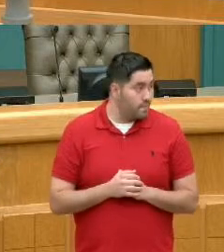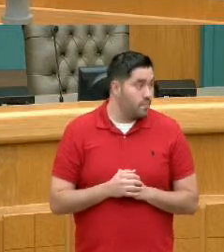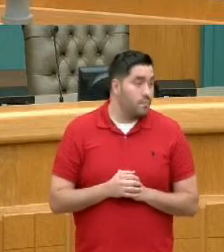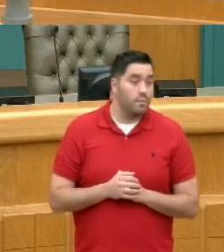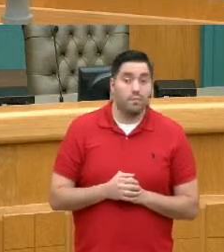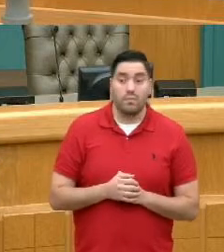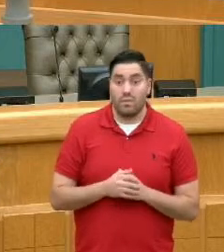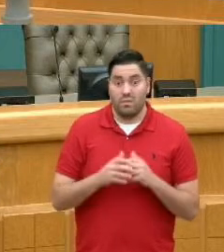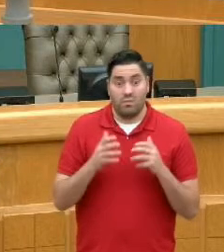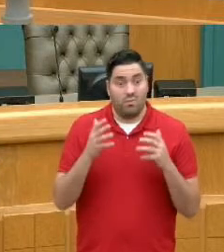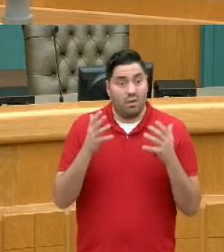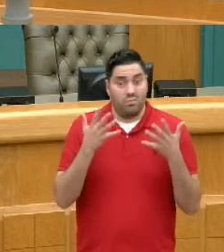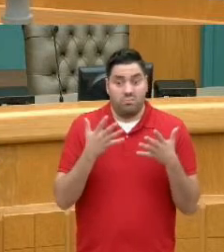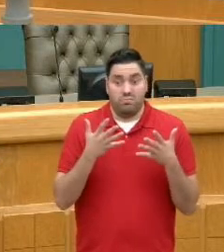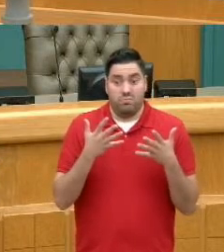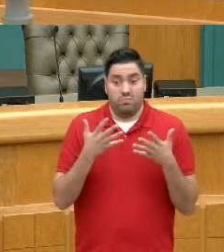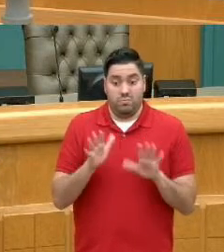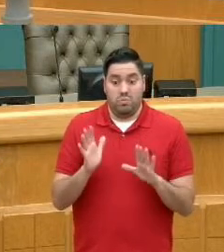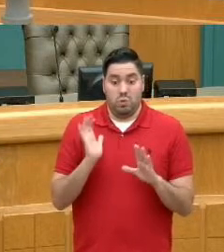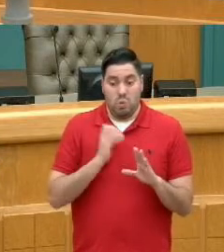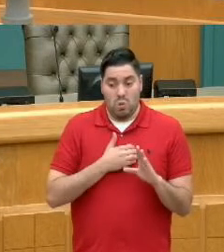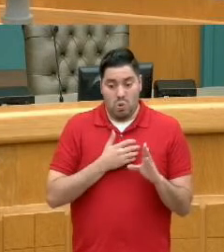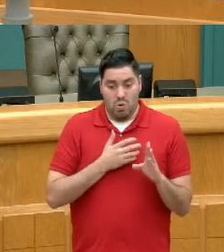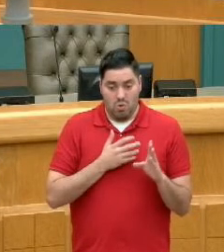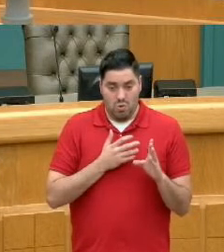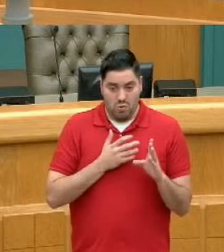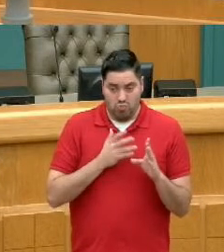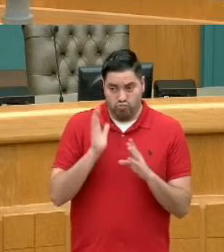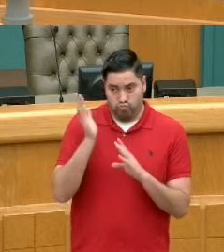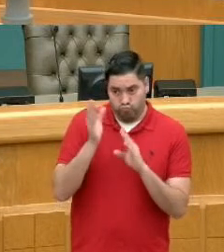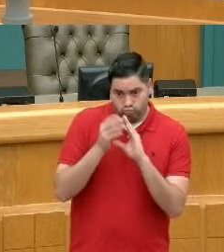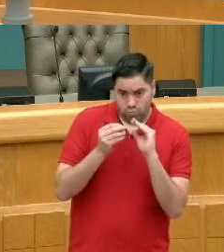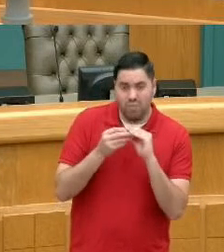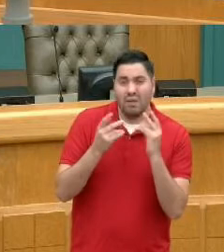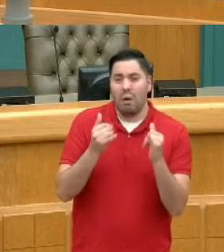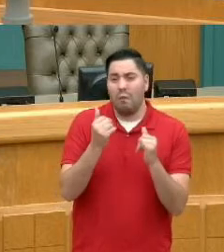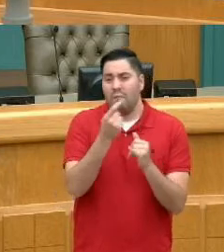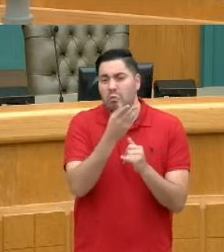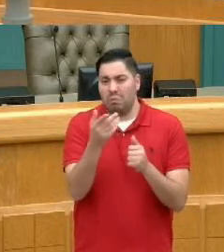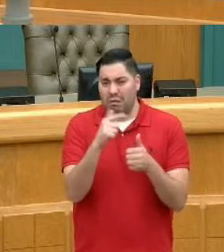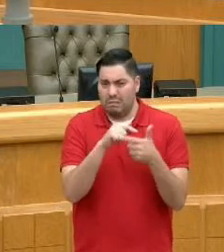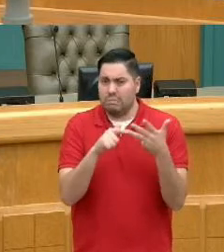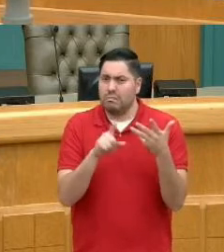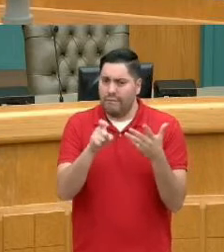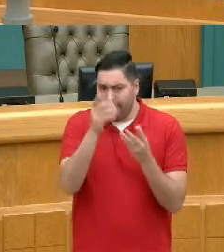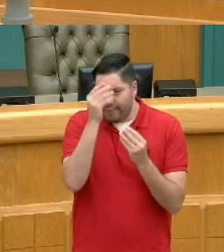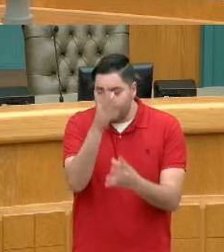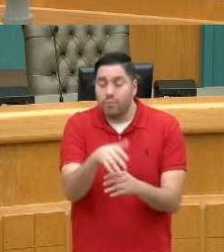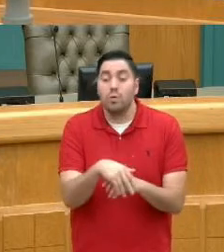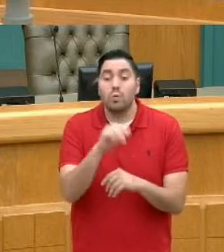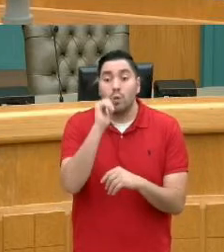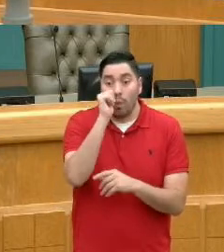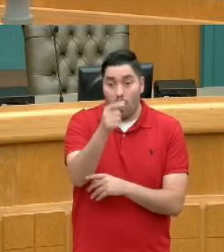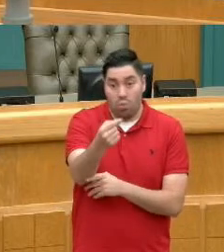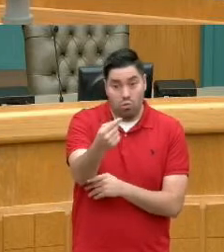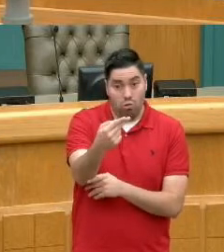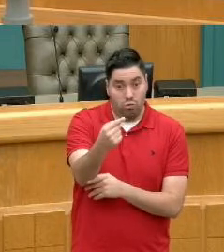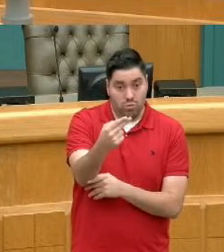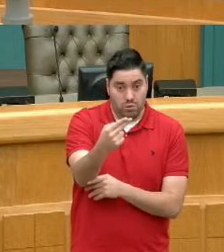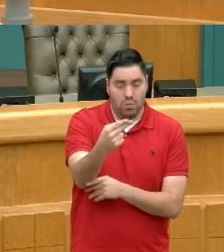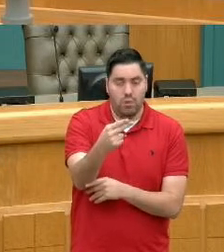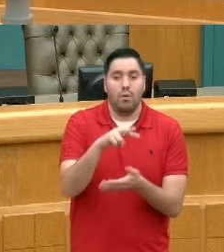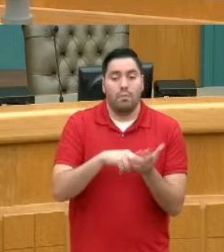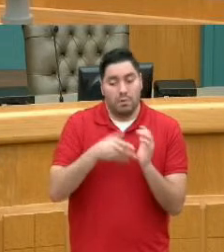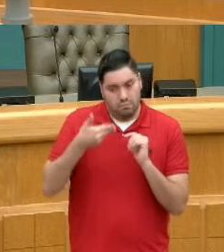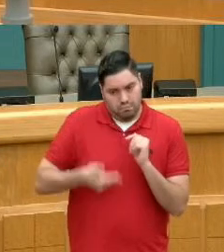That concludes our prepared remarks. Just a couple of kind of housekeeping things for the rest of the week. So tomorrow is Thursday. I'll